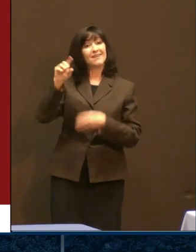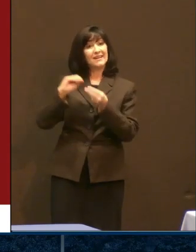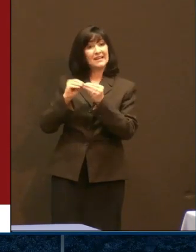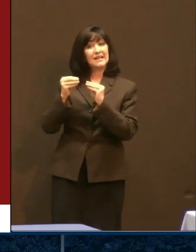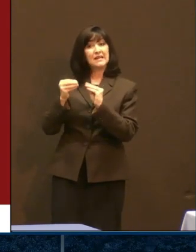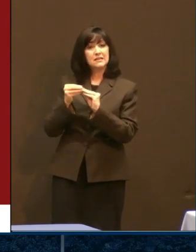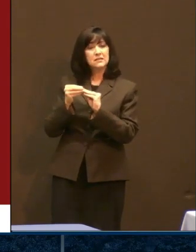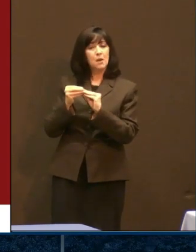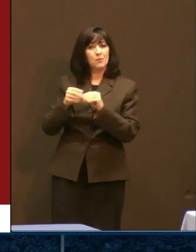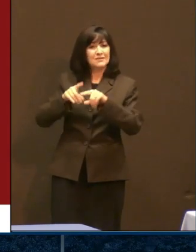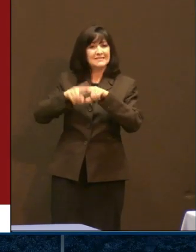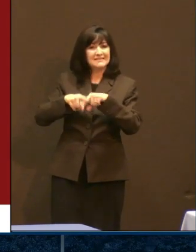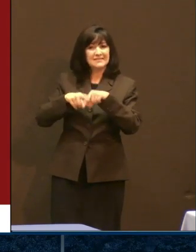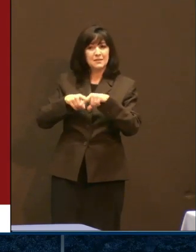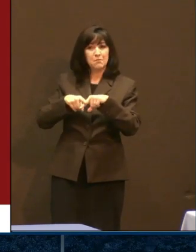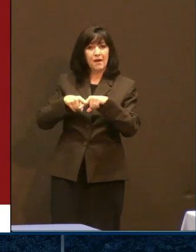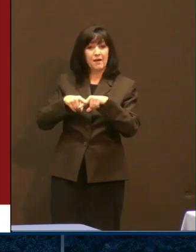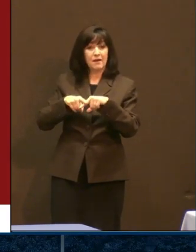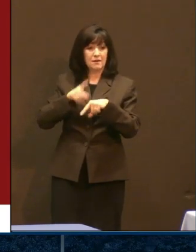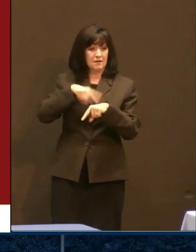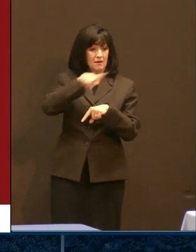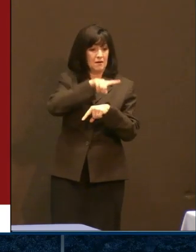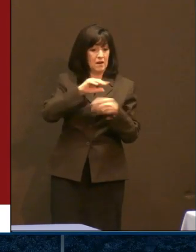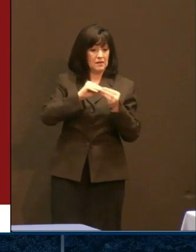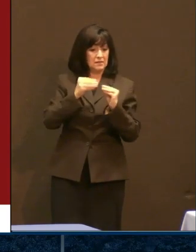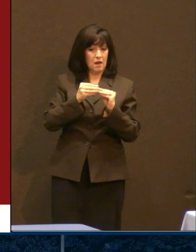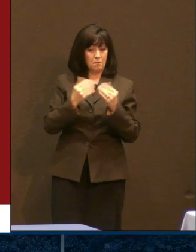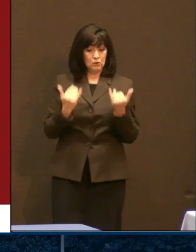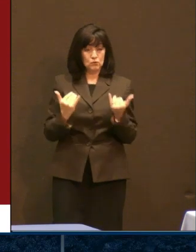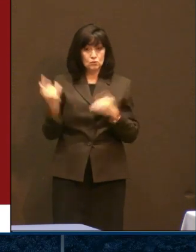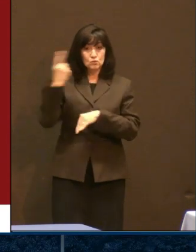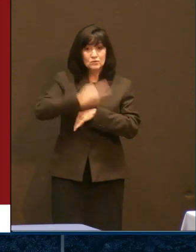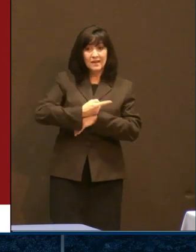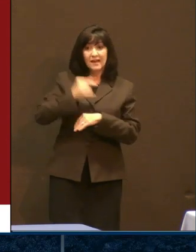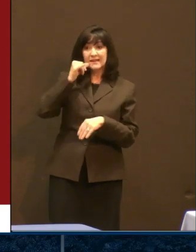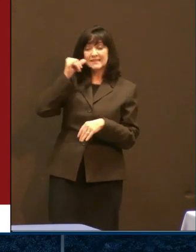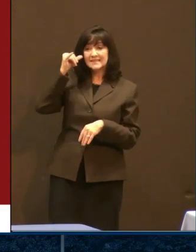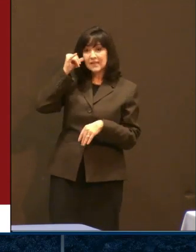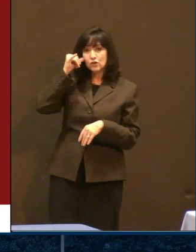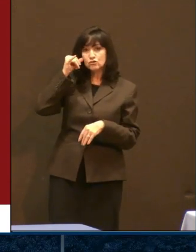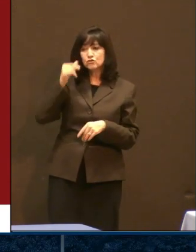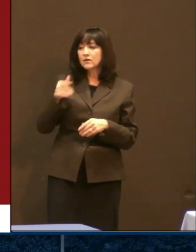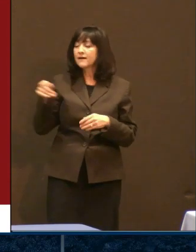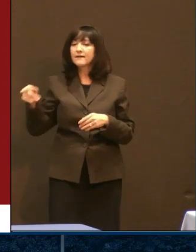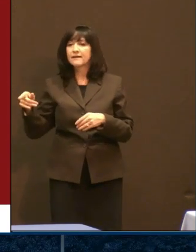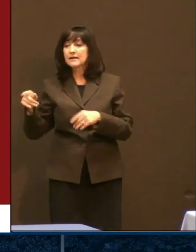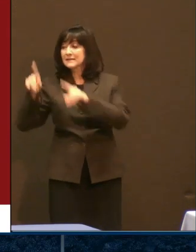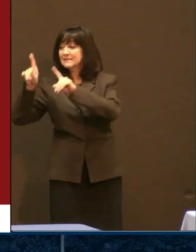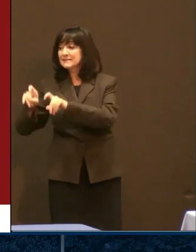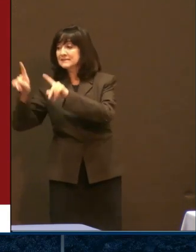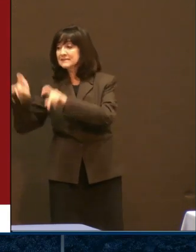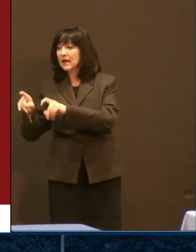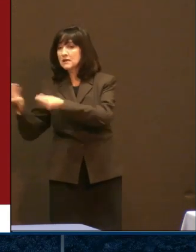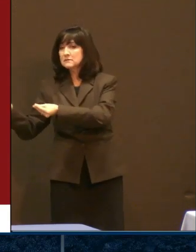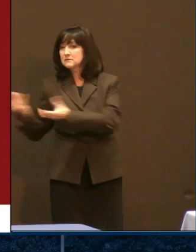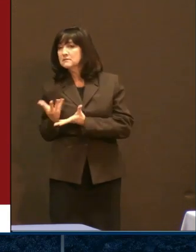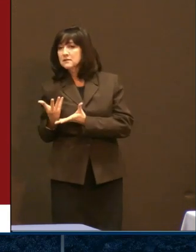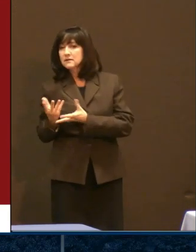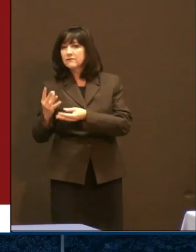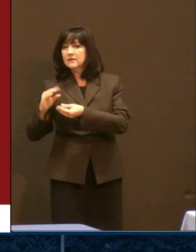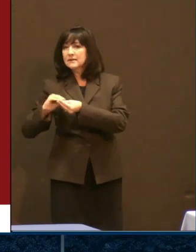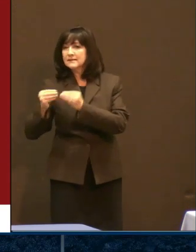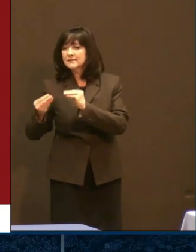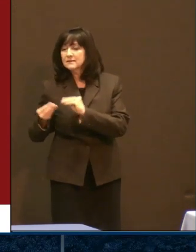after the infection. But it is at least one that is discrete. It's reflective both